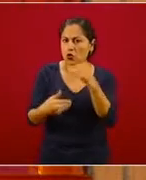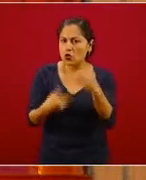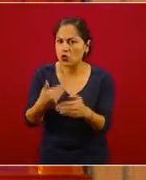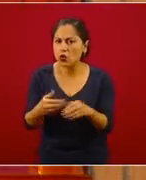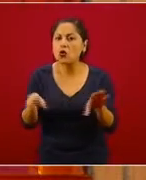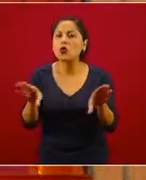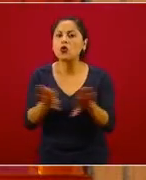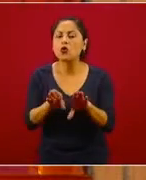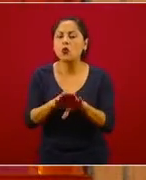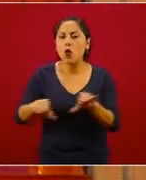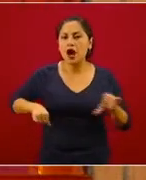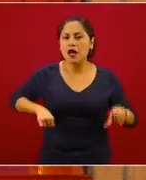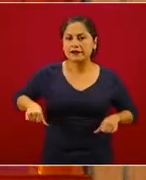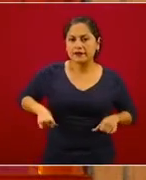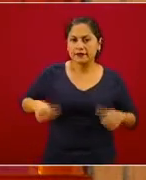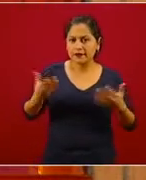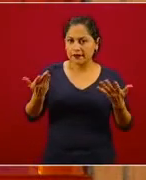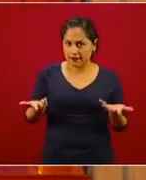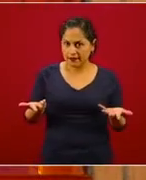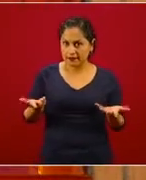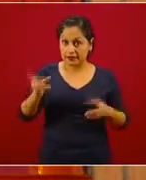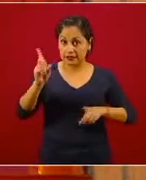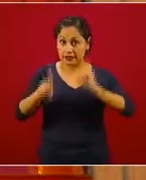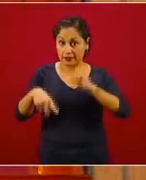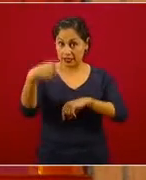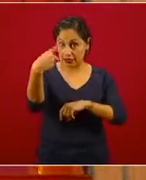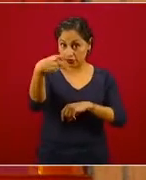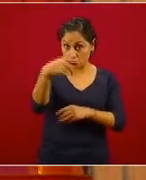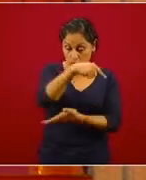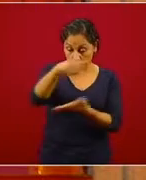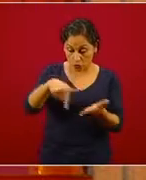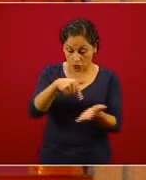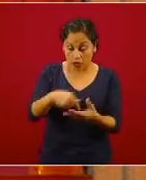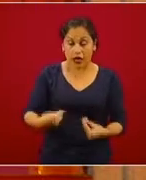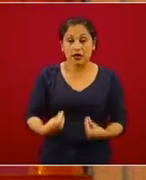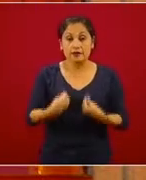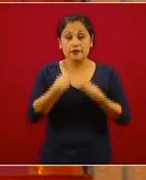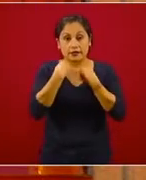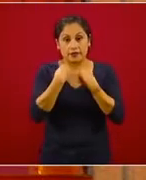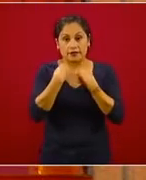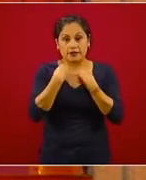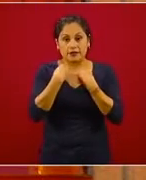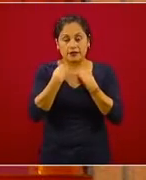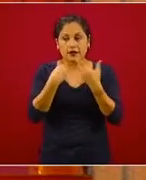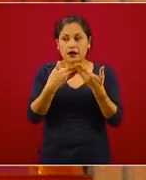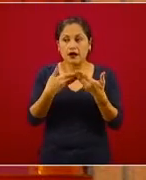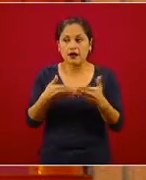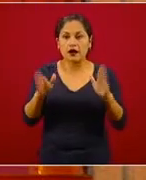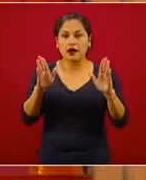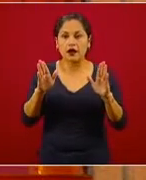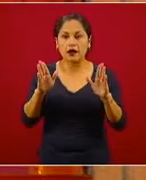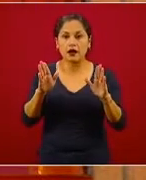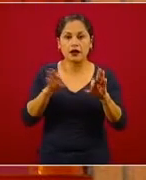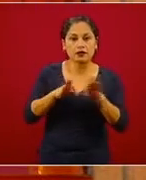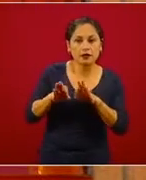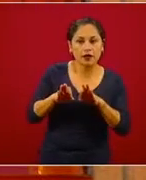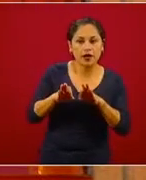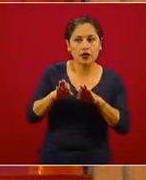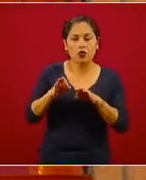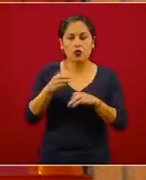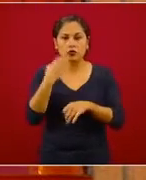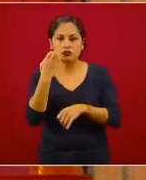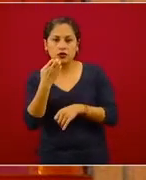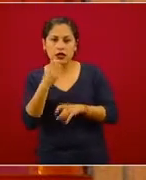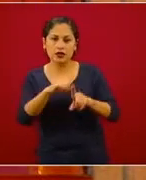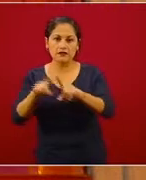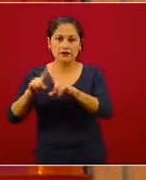situation is there. And we'll be giving you instructions about what sorts of activities will be opening up again, what